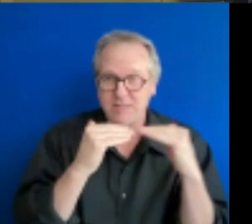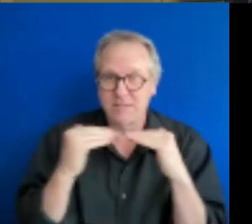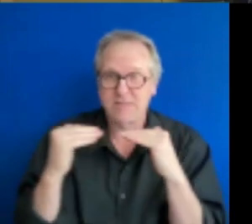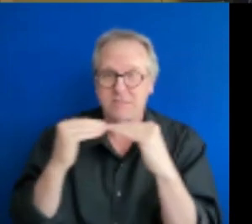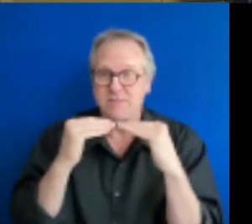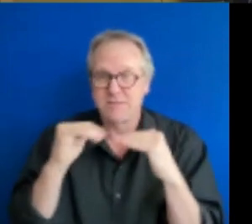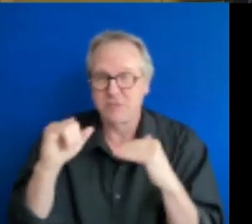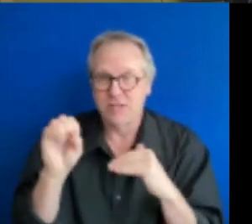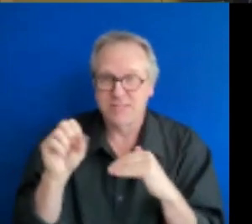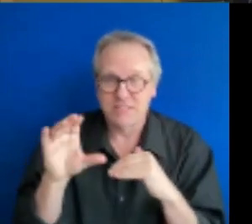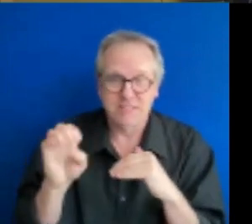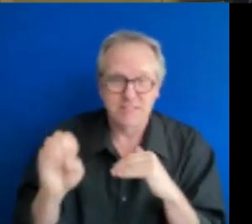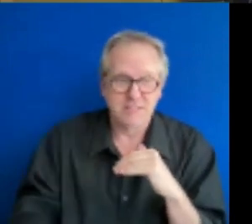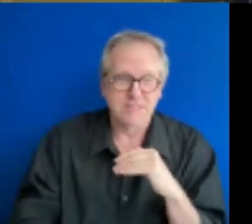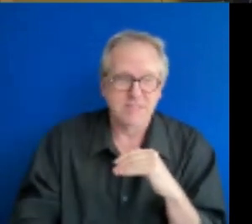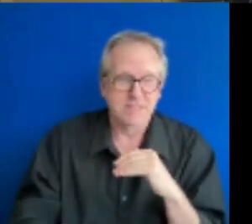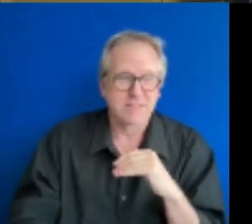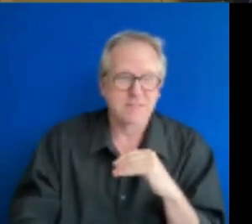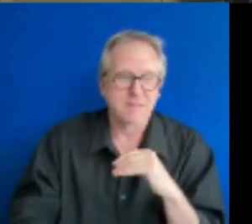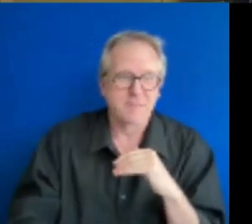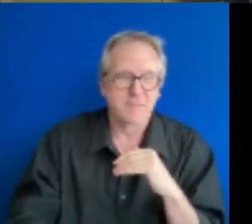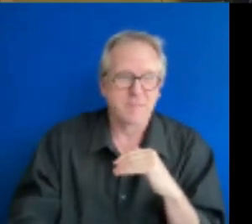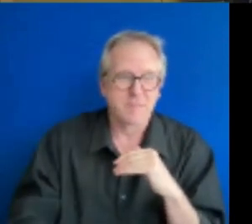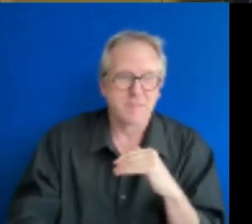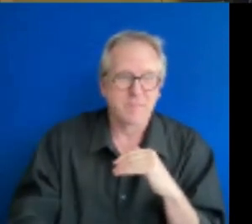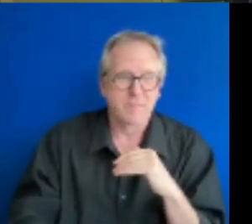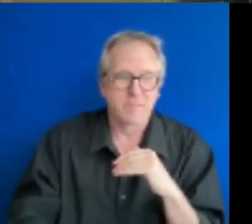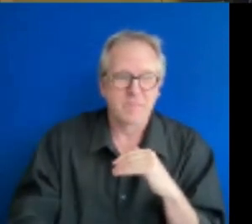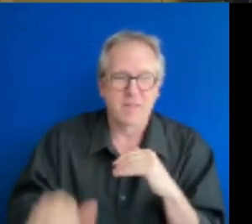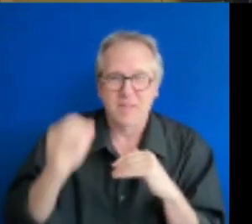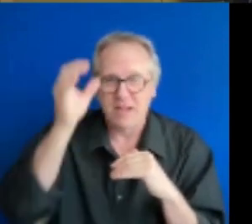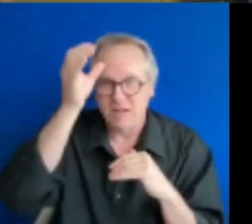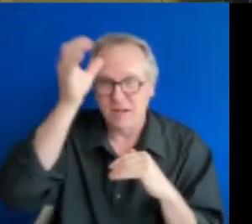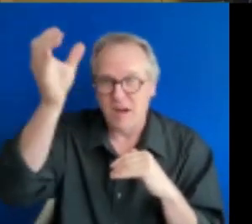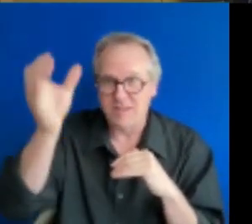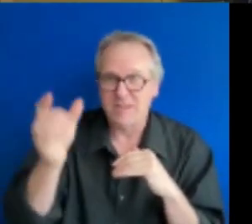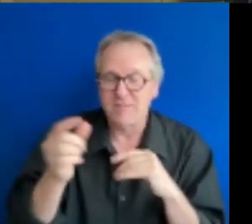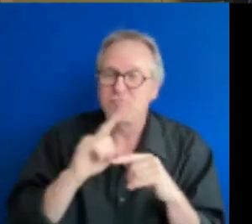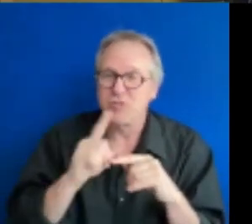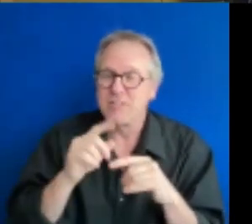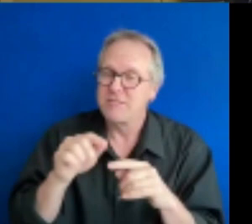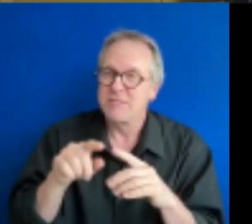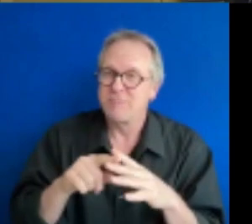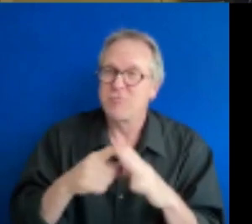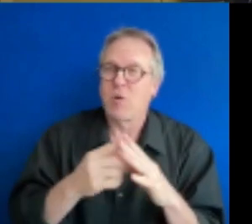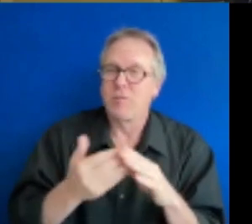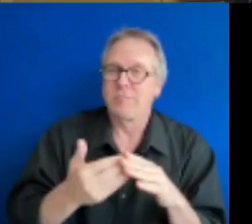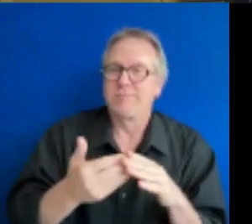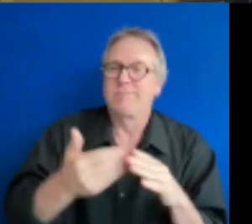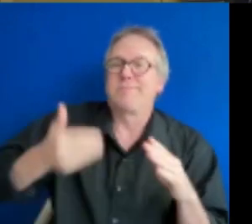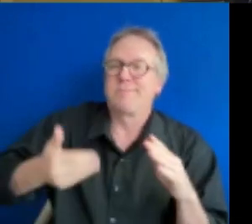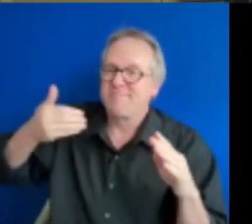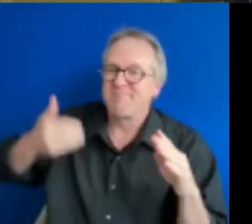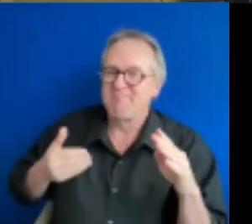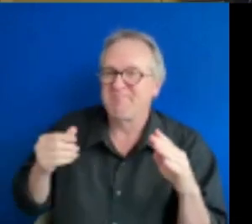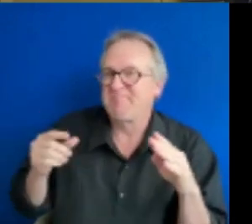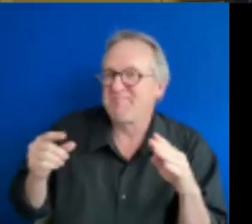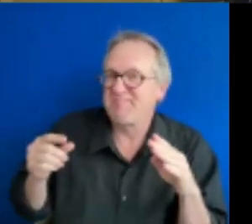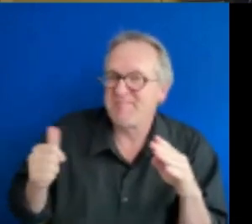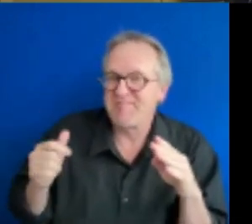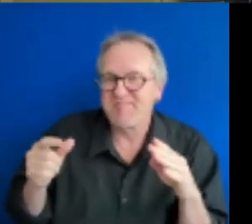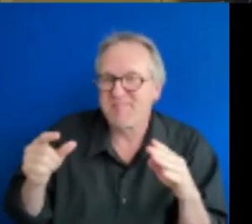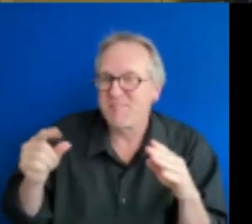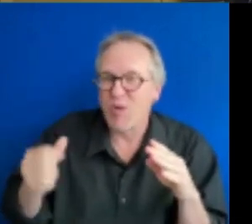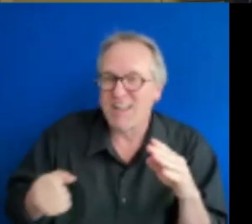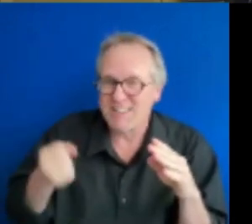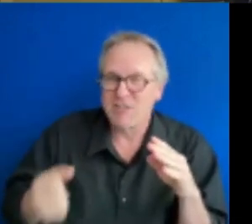back a couple of decades. And the concept goes back a couple of decades. So wonderful